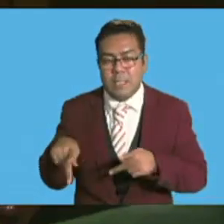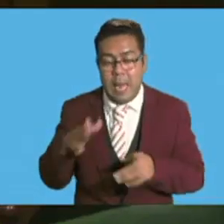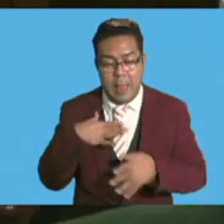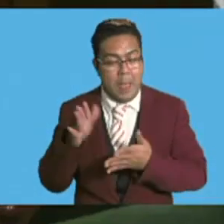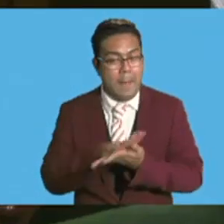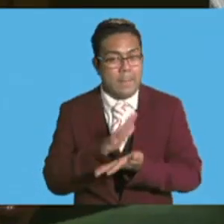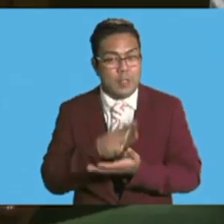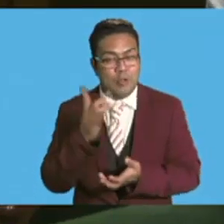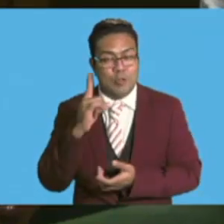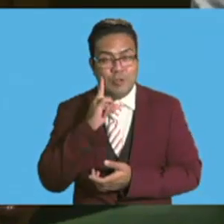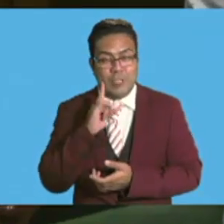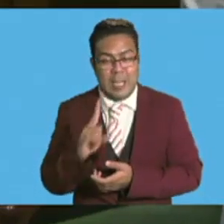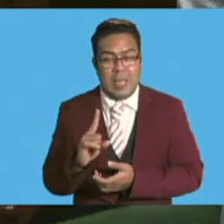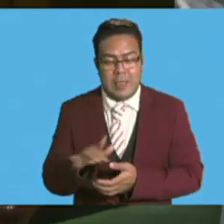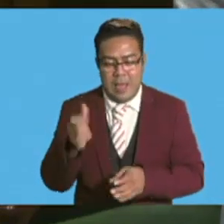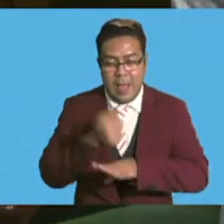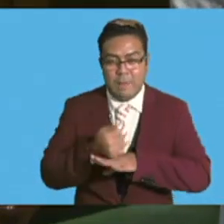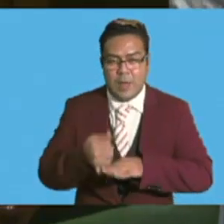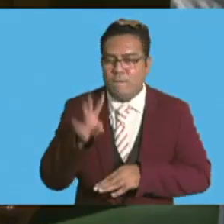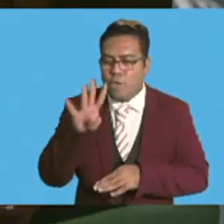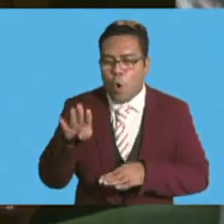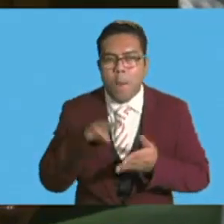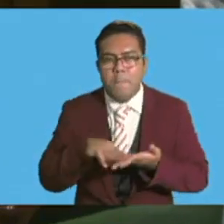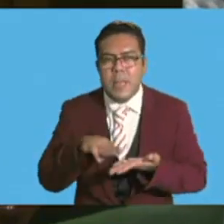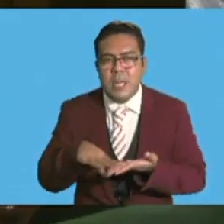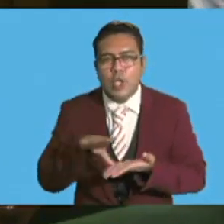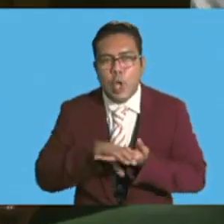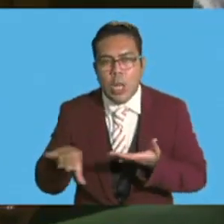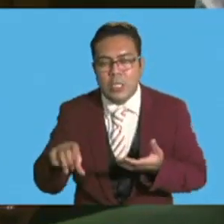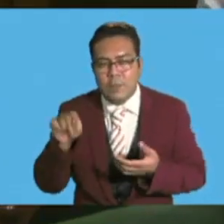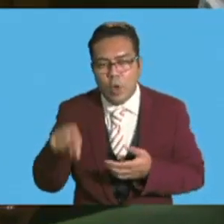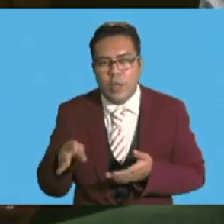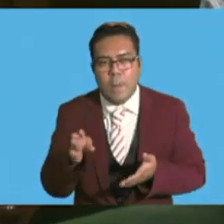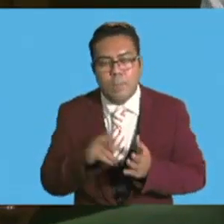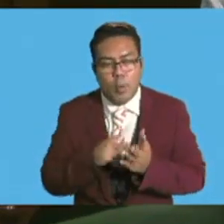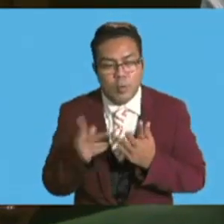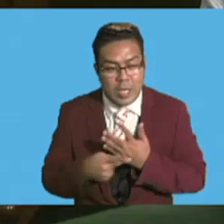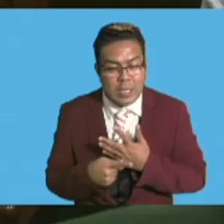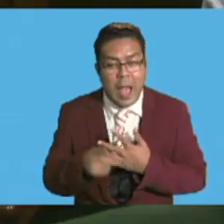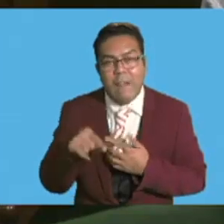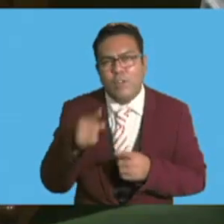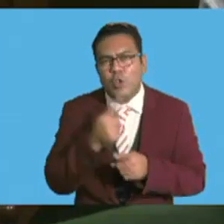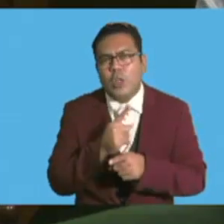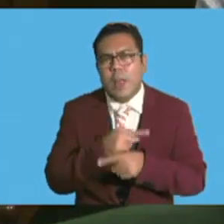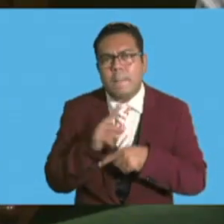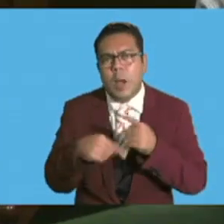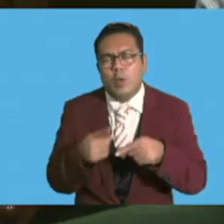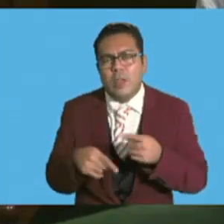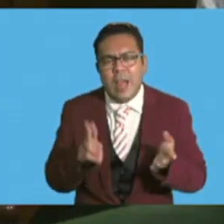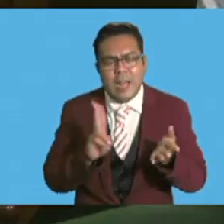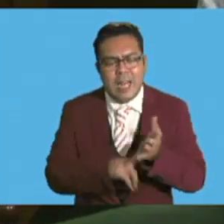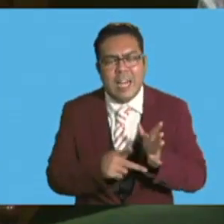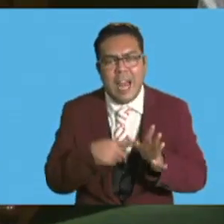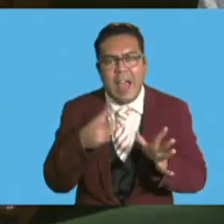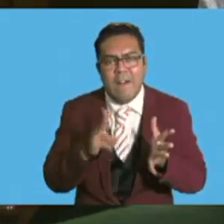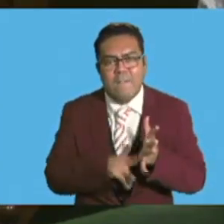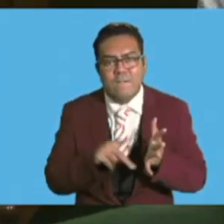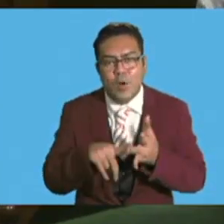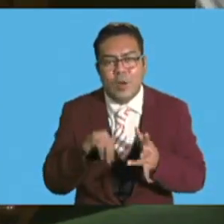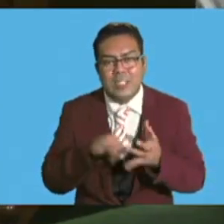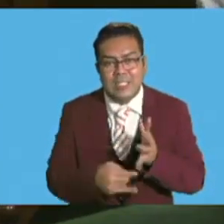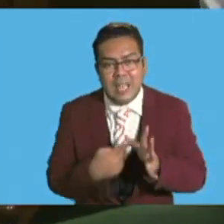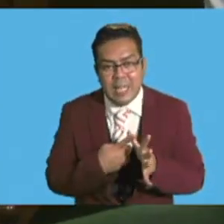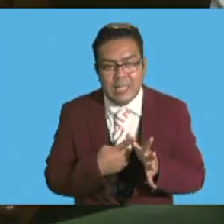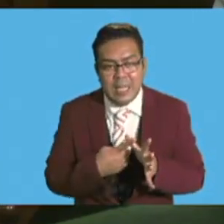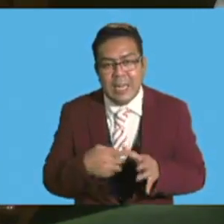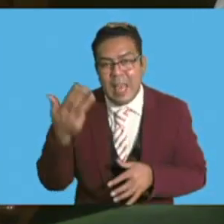to say that government has given us $4 million for this project. I've talked about the Navosa Divisional Hospital and its